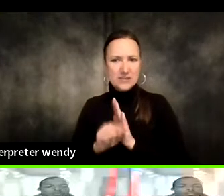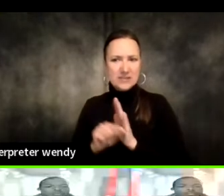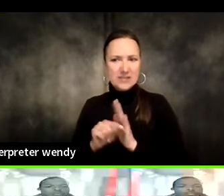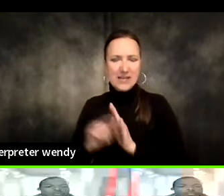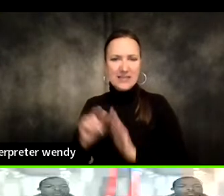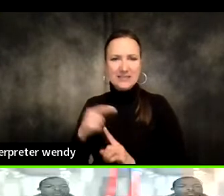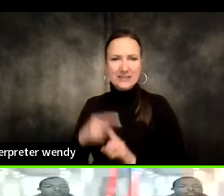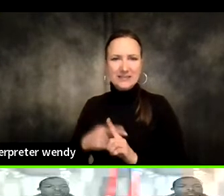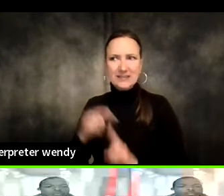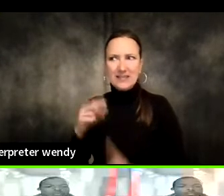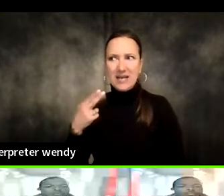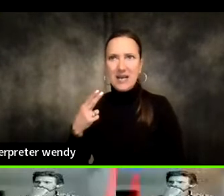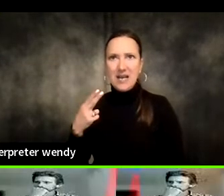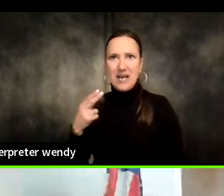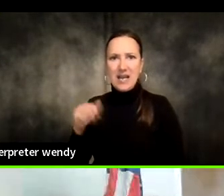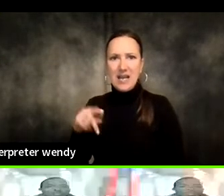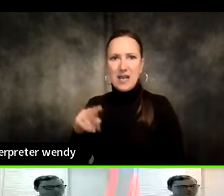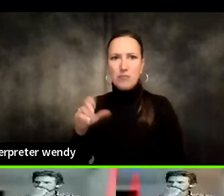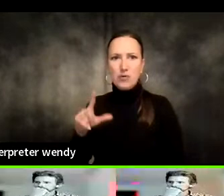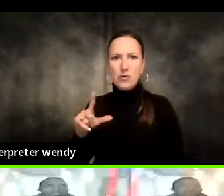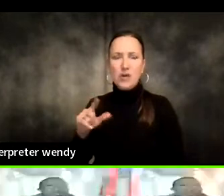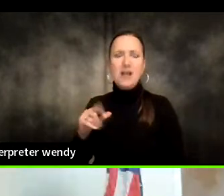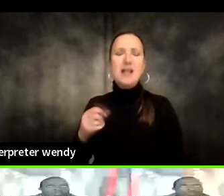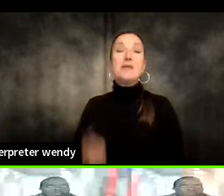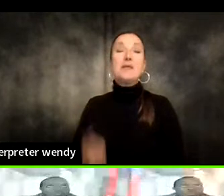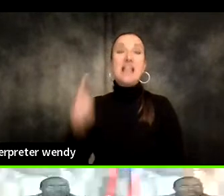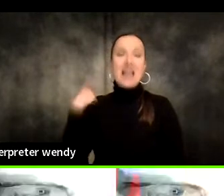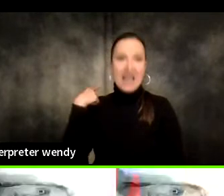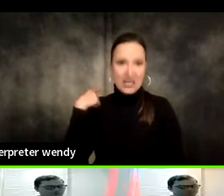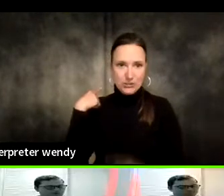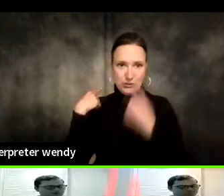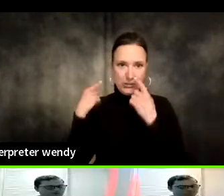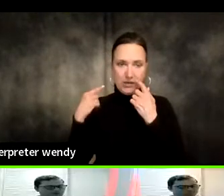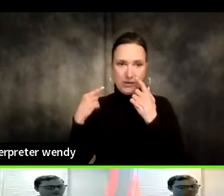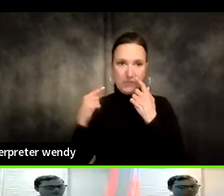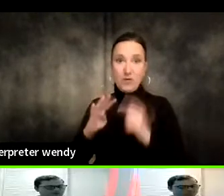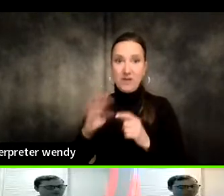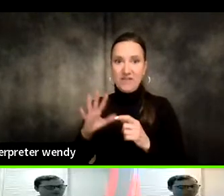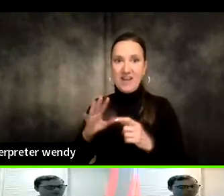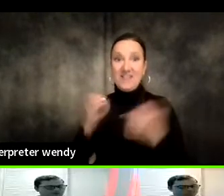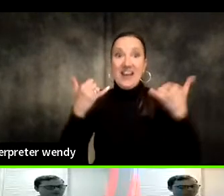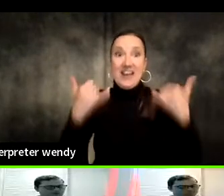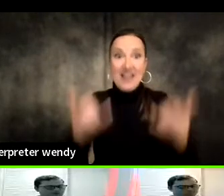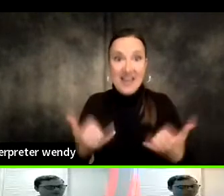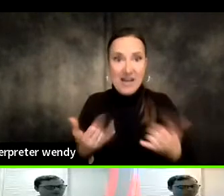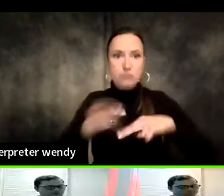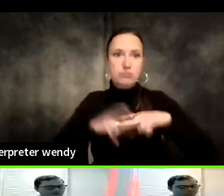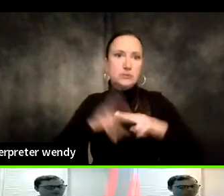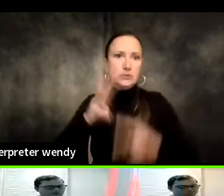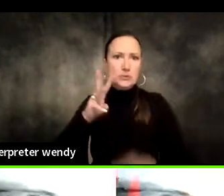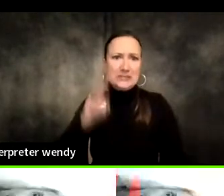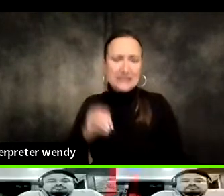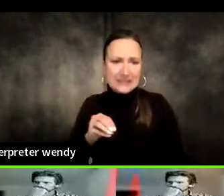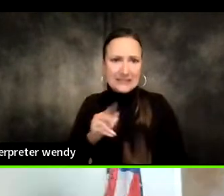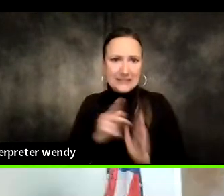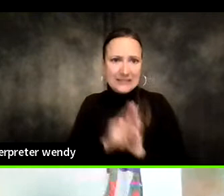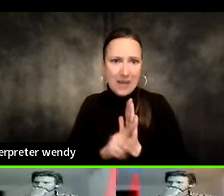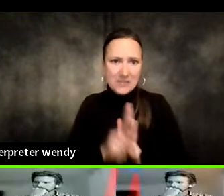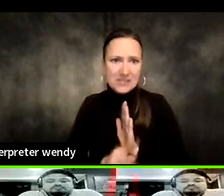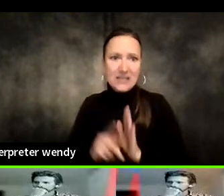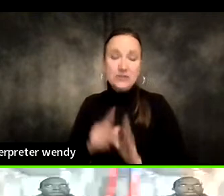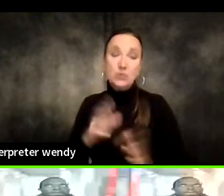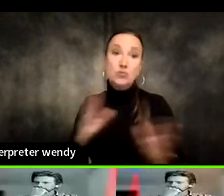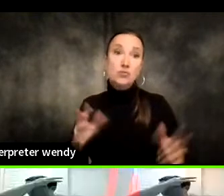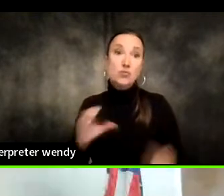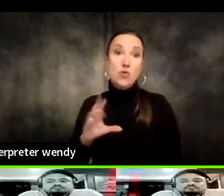No, that was 45 homicides last year. We're already up to 60 homicides. So crime continues to be a serious